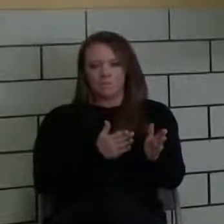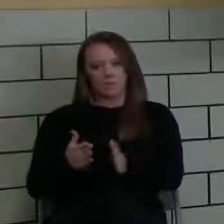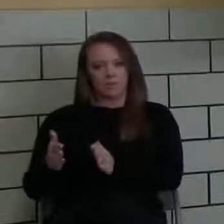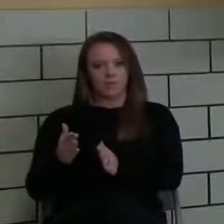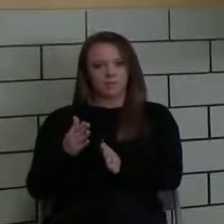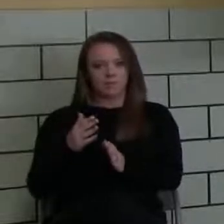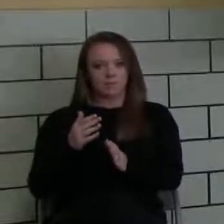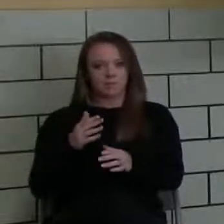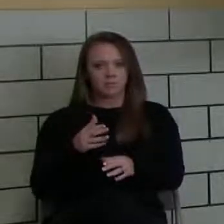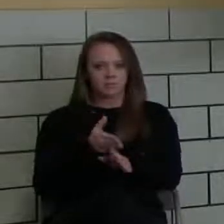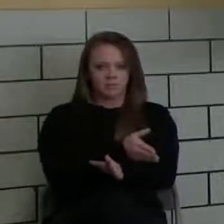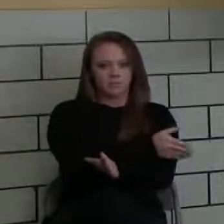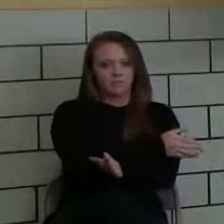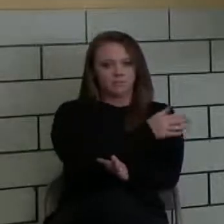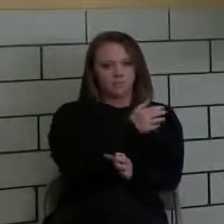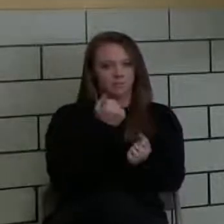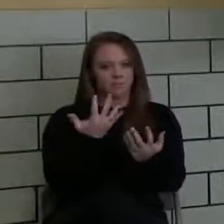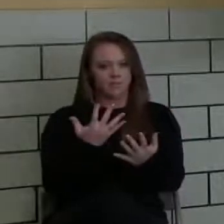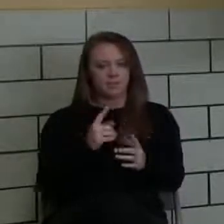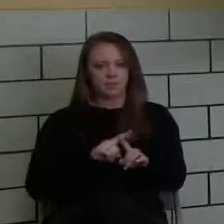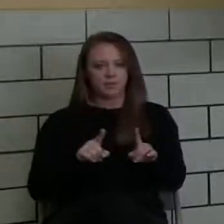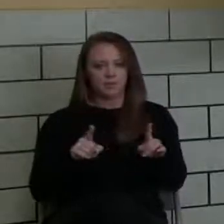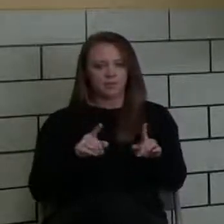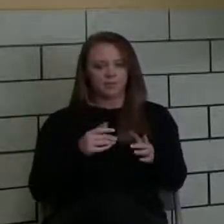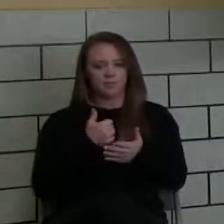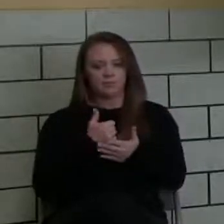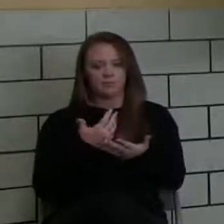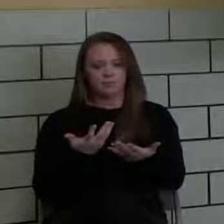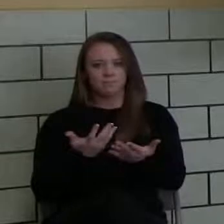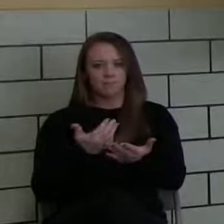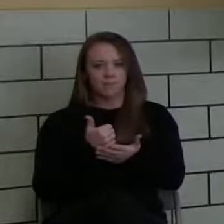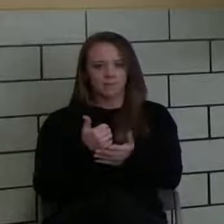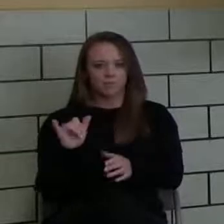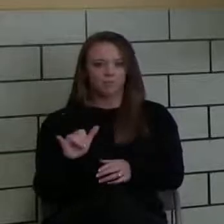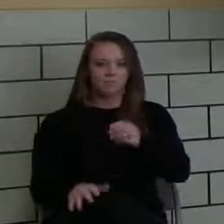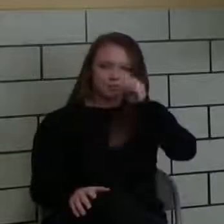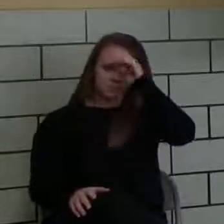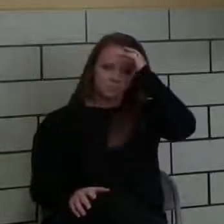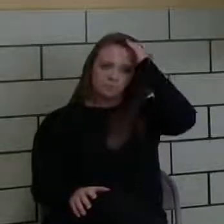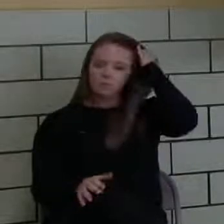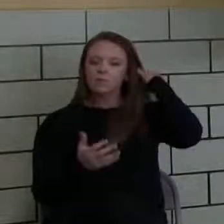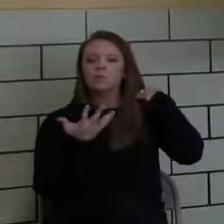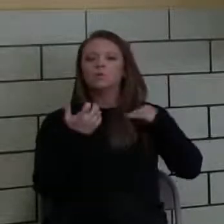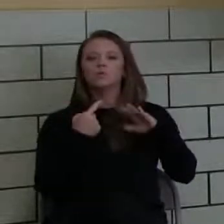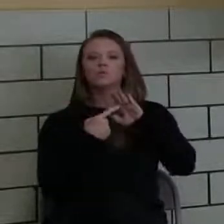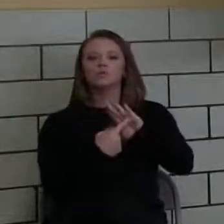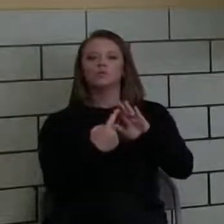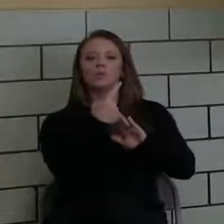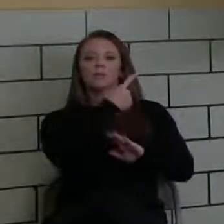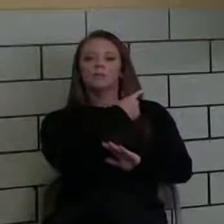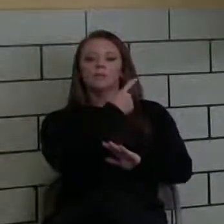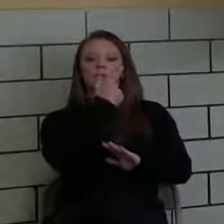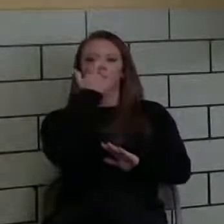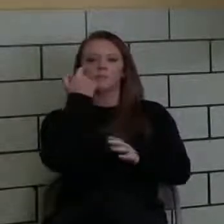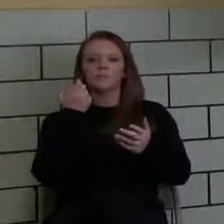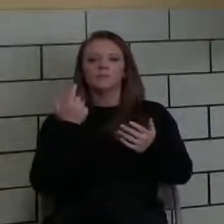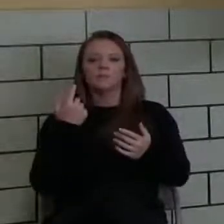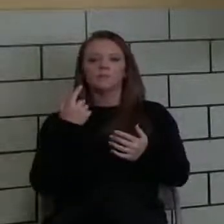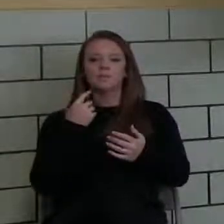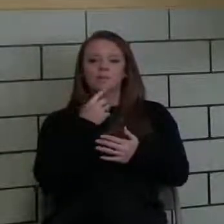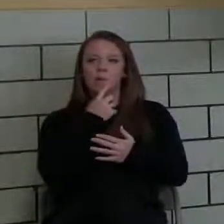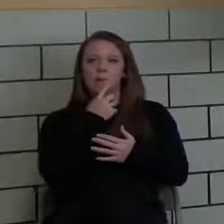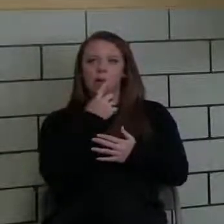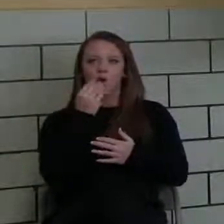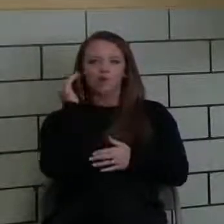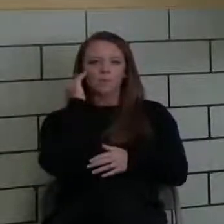plan. But during the master plan, I wanted to show this slide because it talks about, it reminds me of all the things I heard, because not